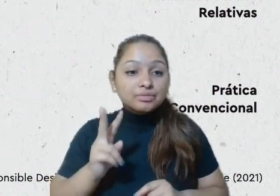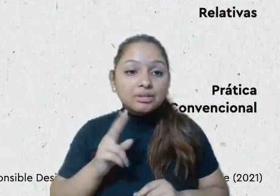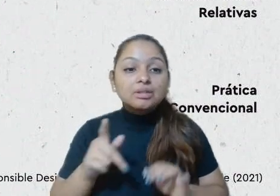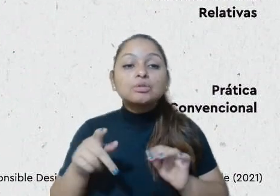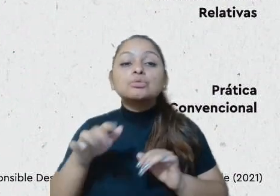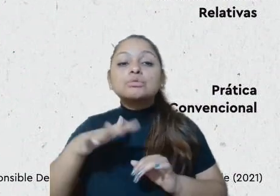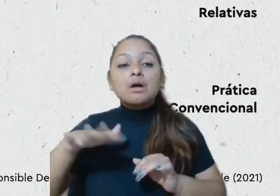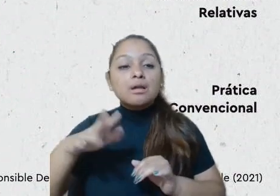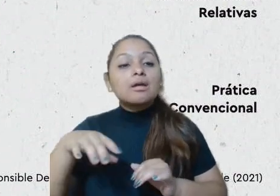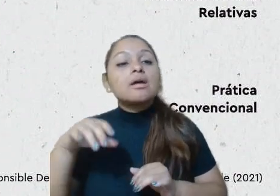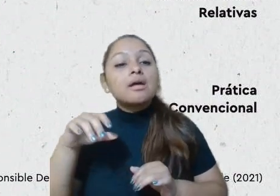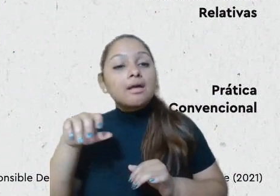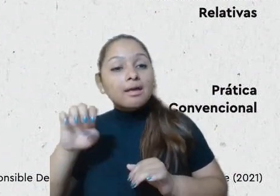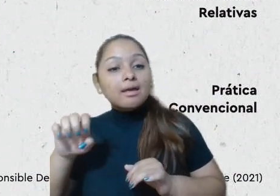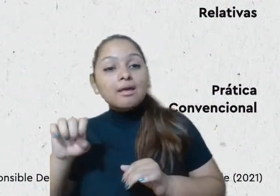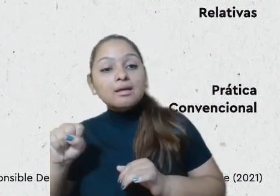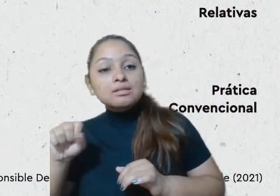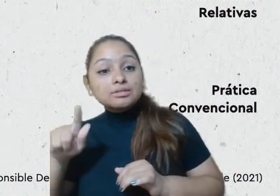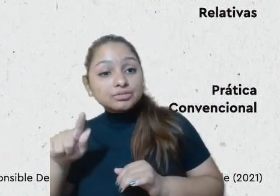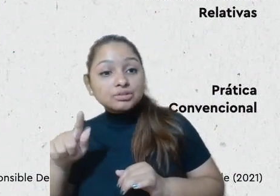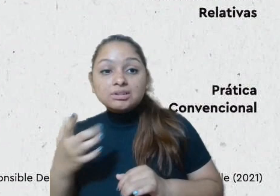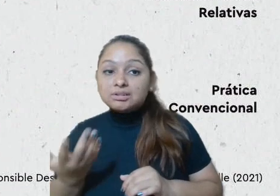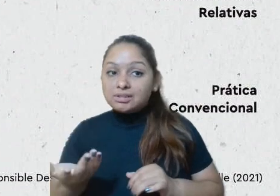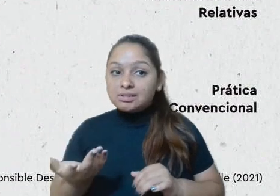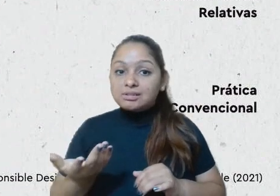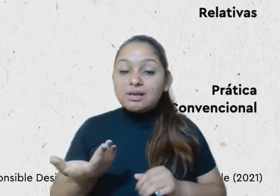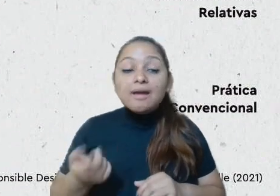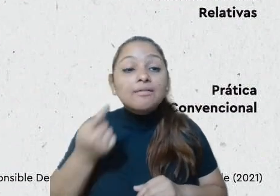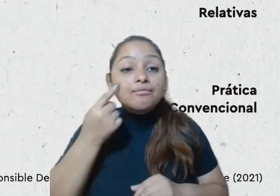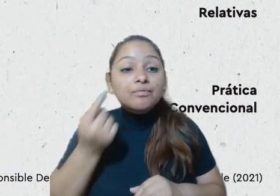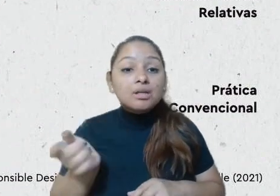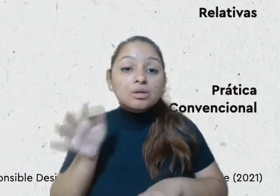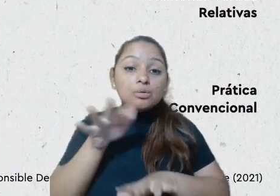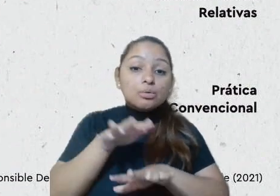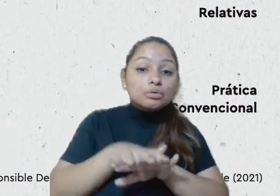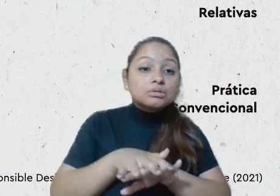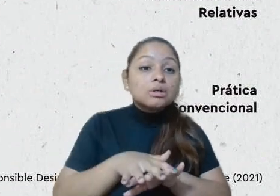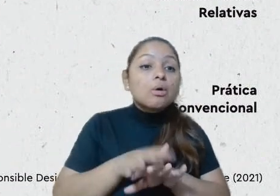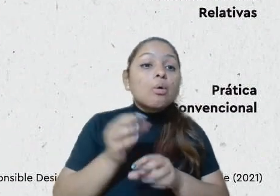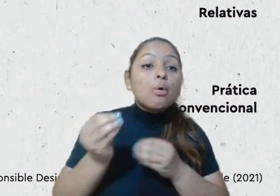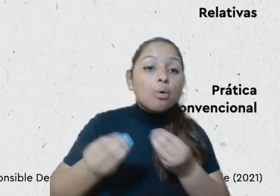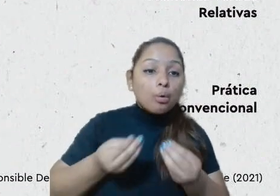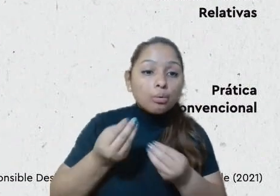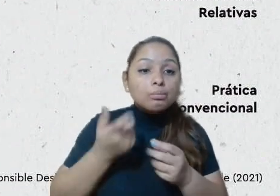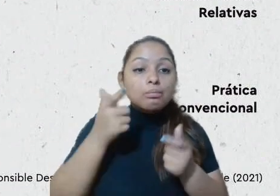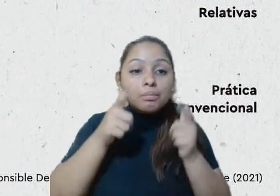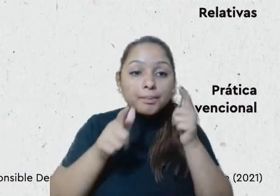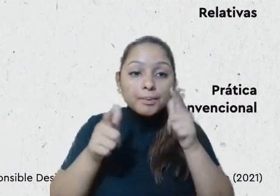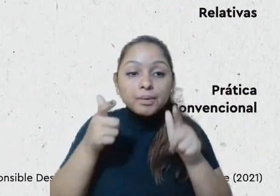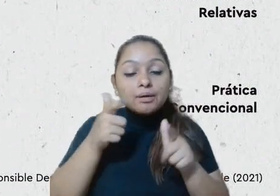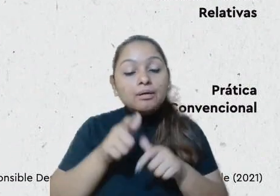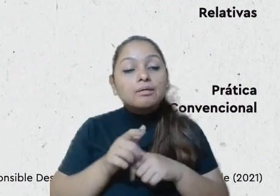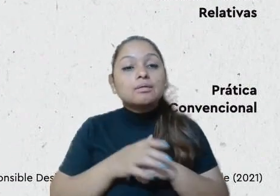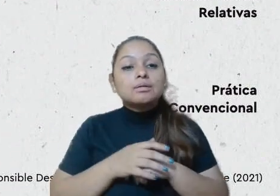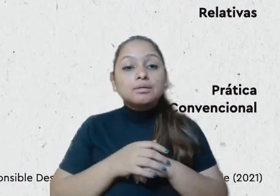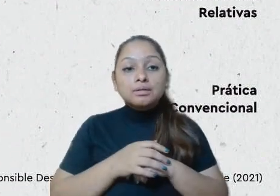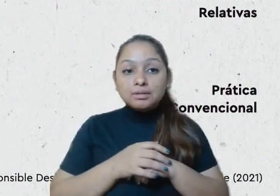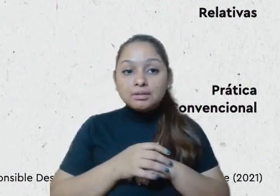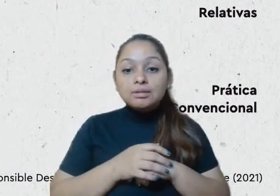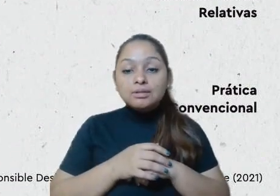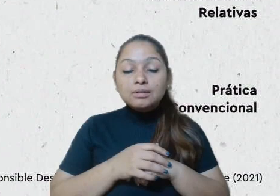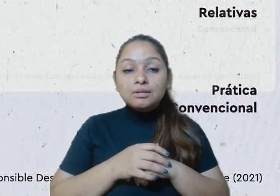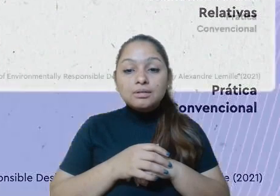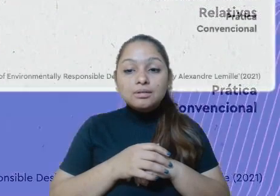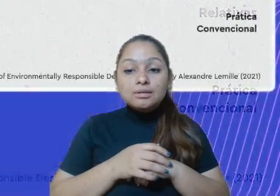ESG movement has to do with that. The idea of including other success metrics to generate another and